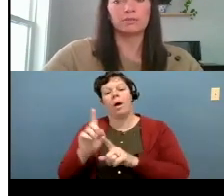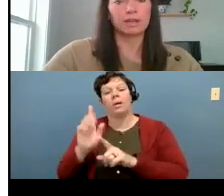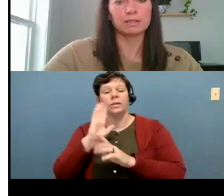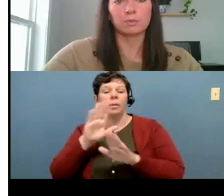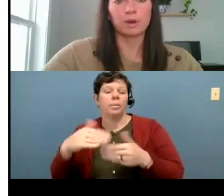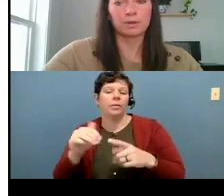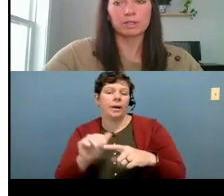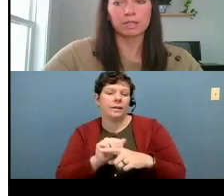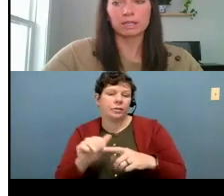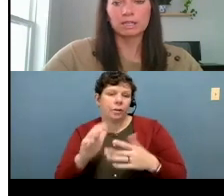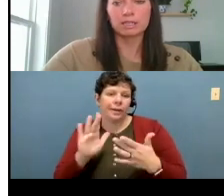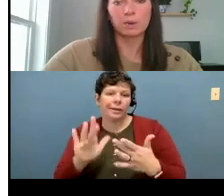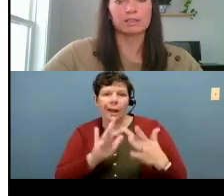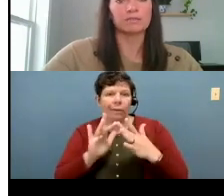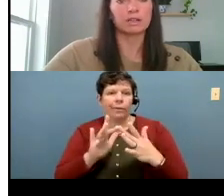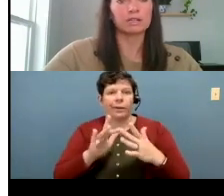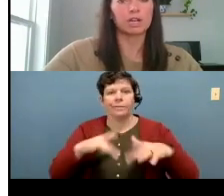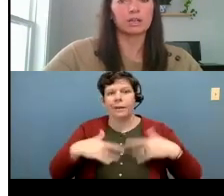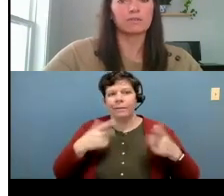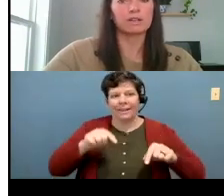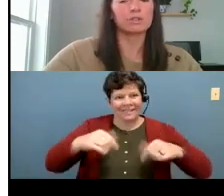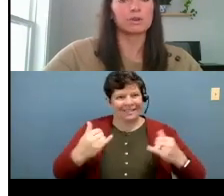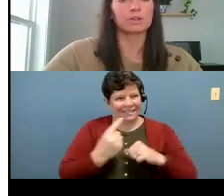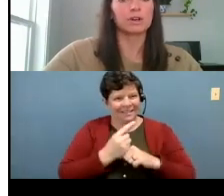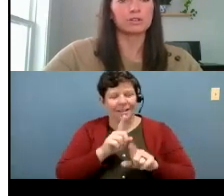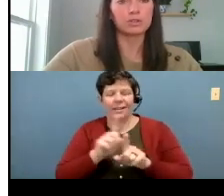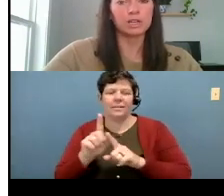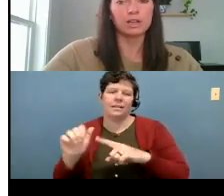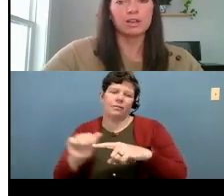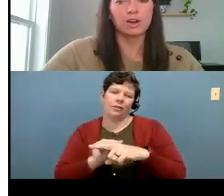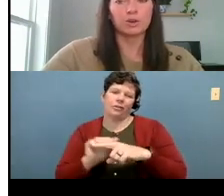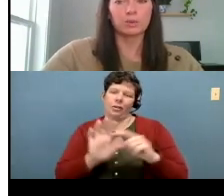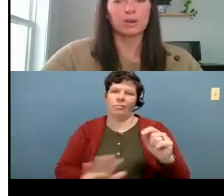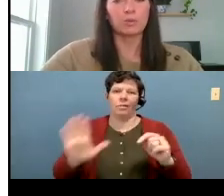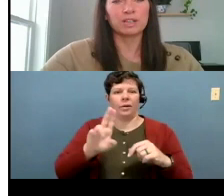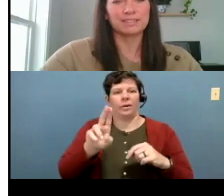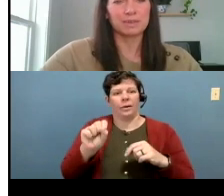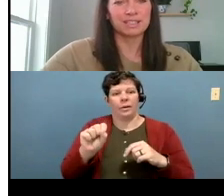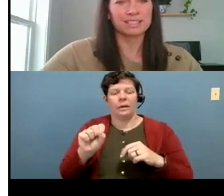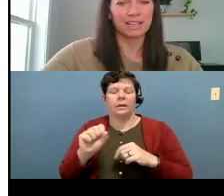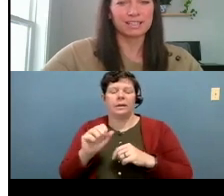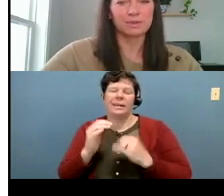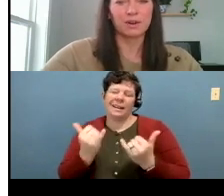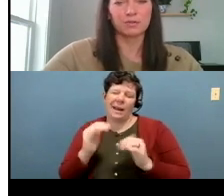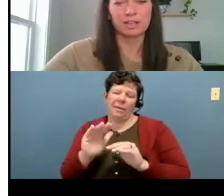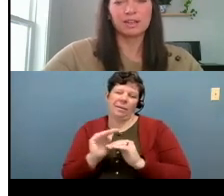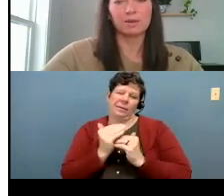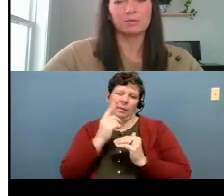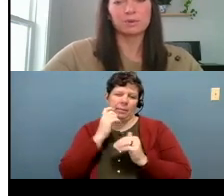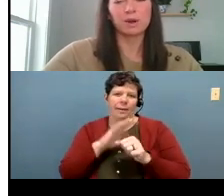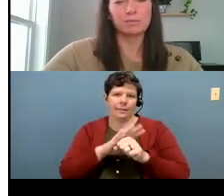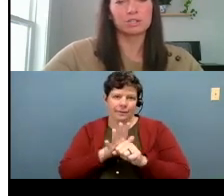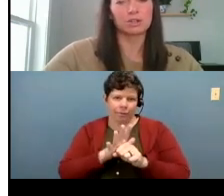doing events and webinars like this, as well as various training events throughout the country, although we're somewhat limited these days with COVID,